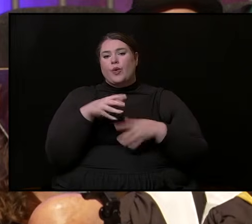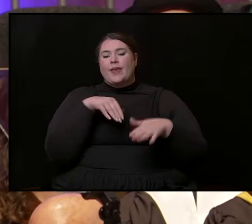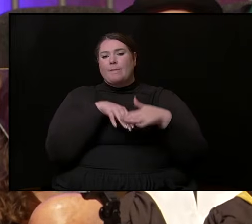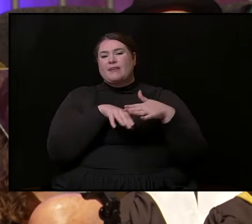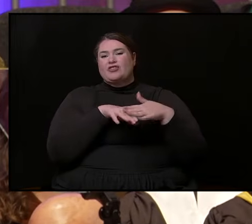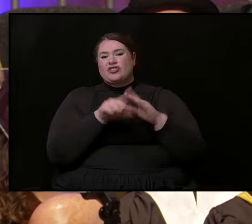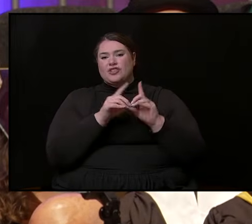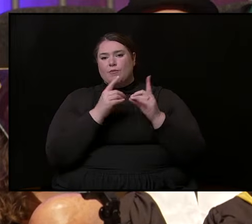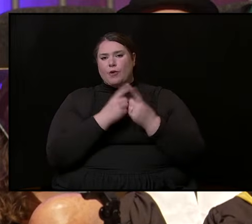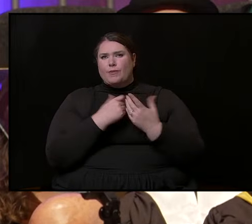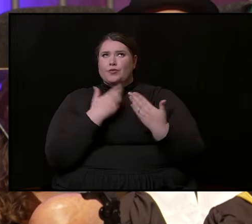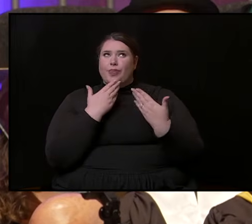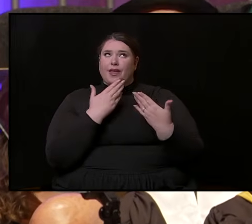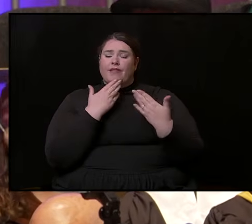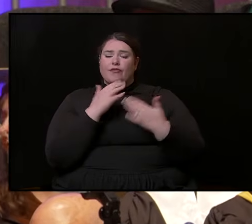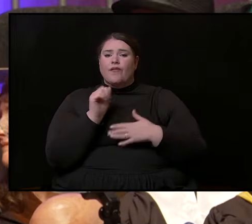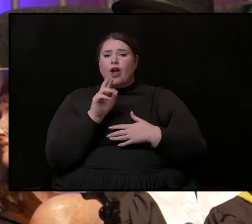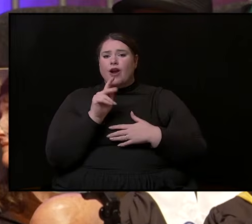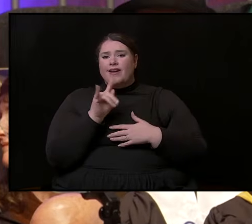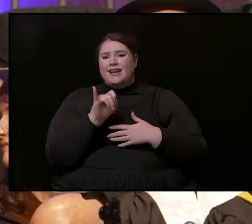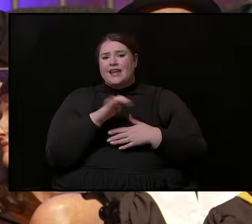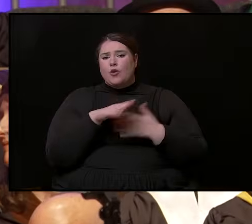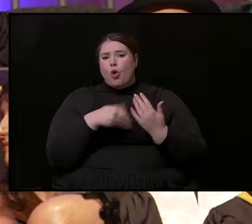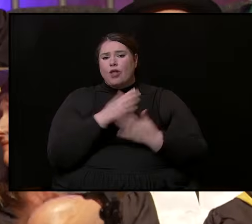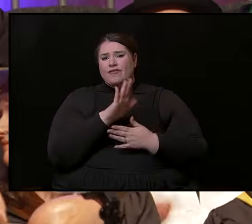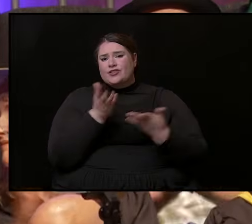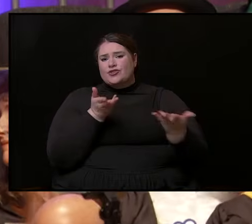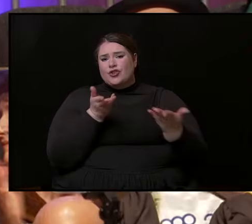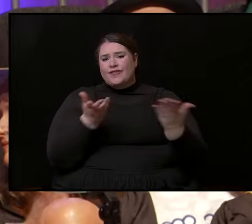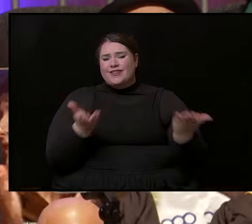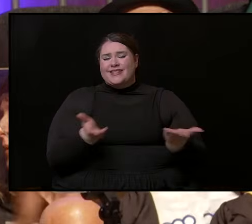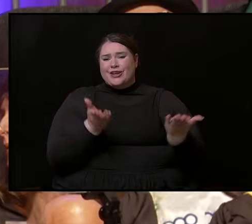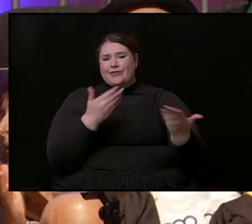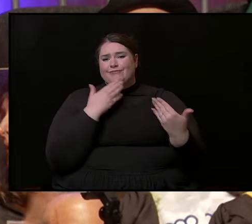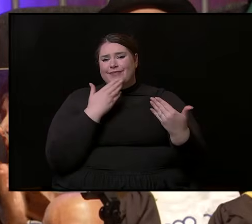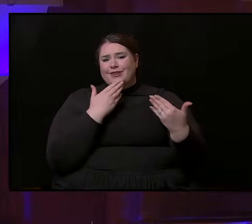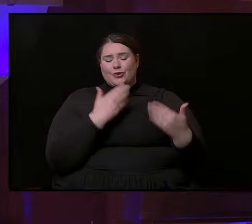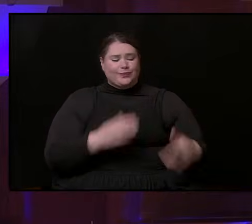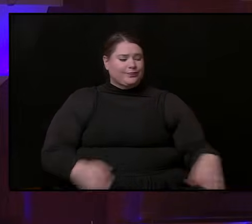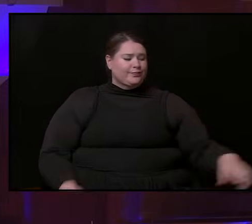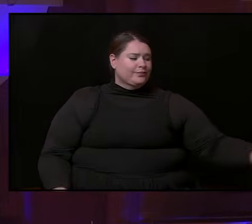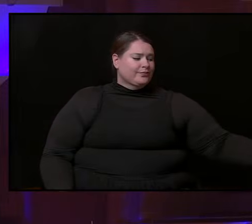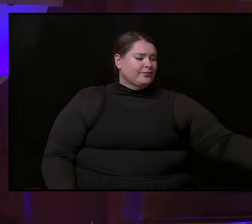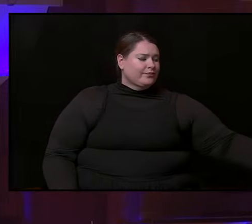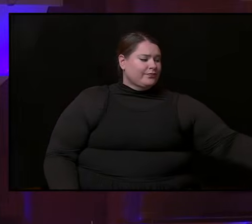I'm thankful for Artie and all of his service here. So thank you, Artie.